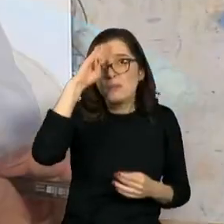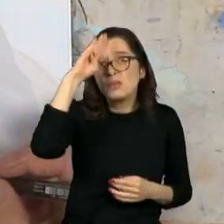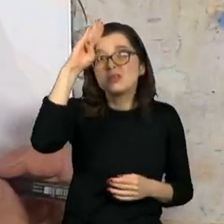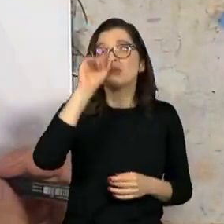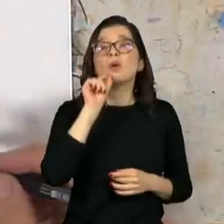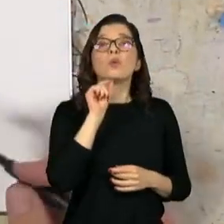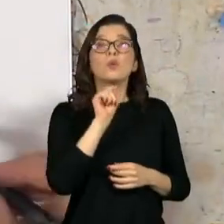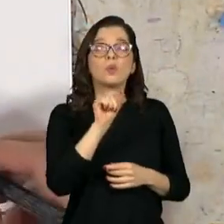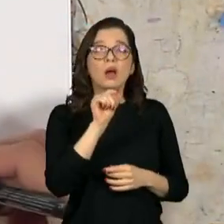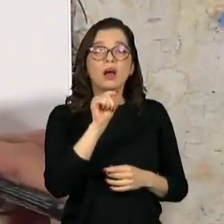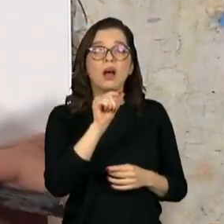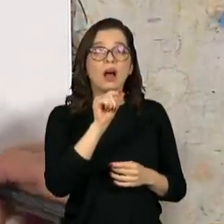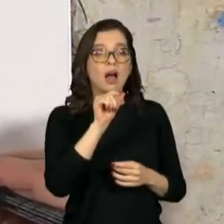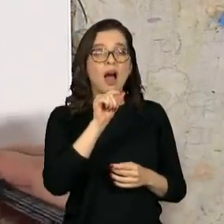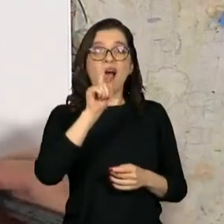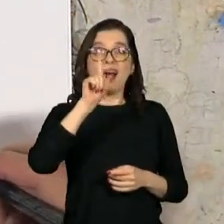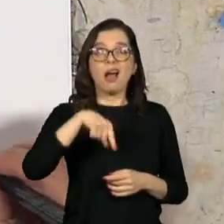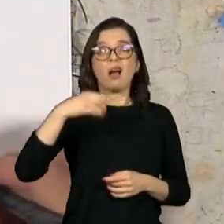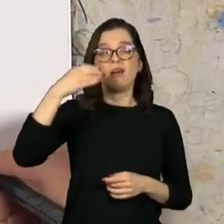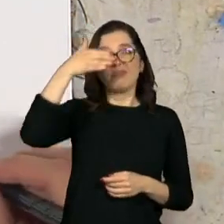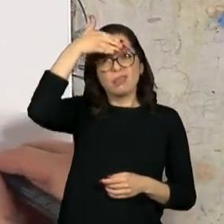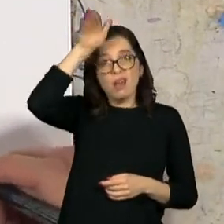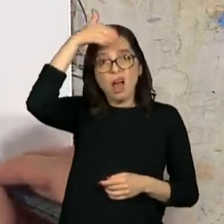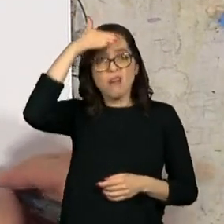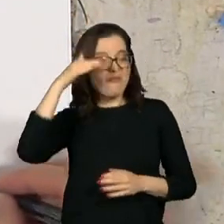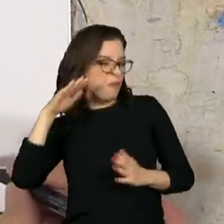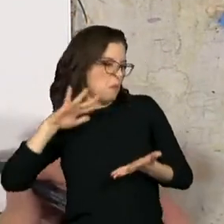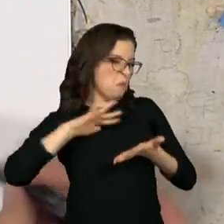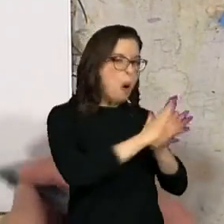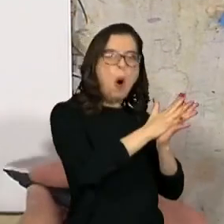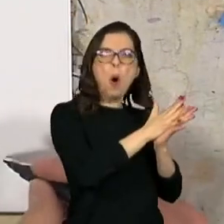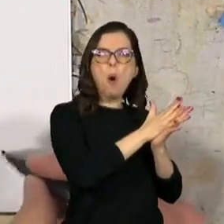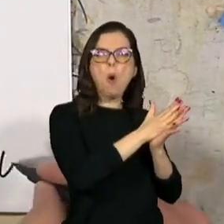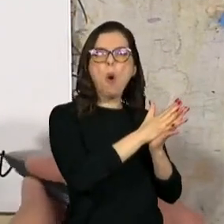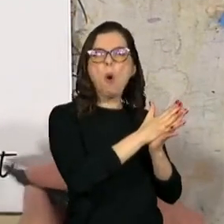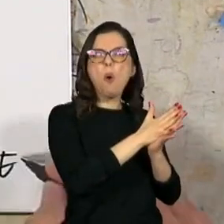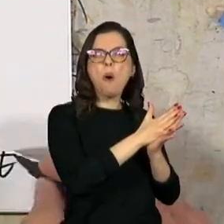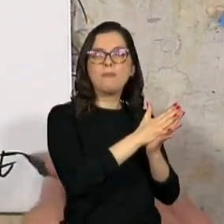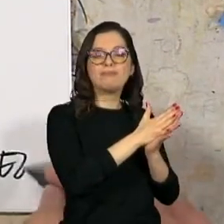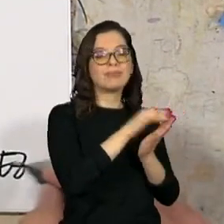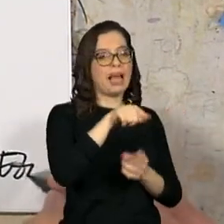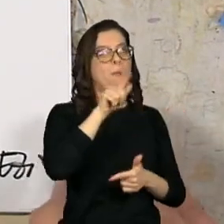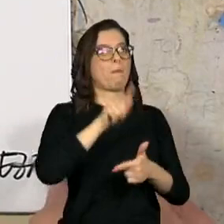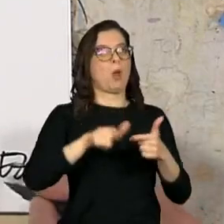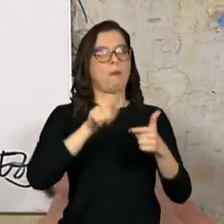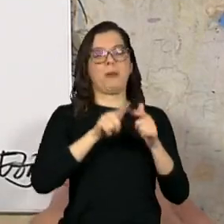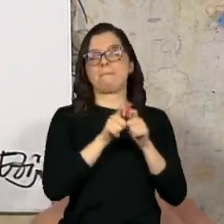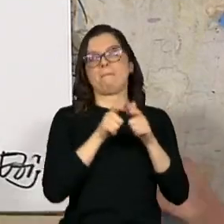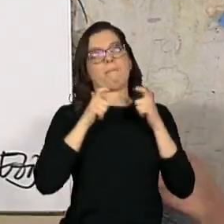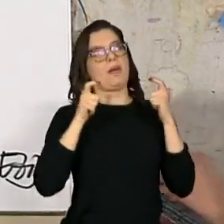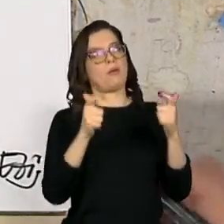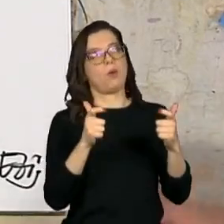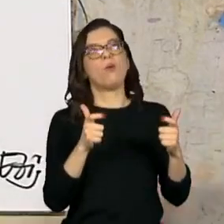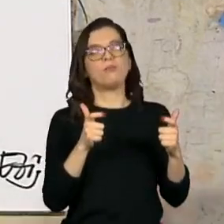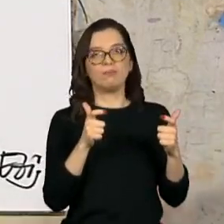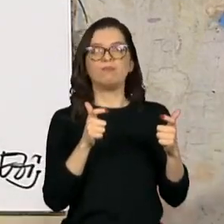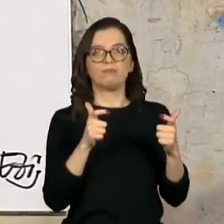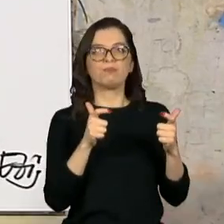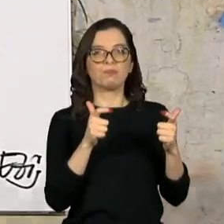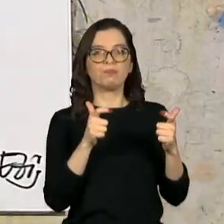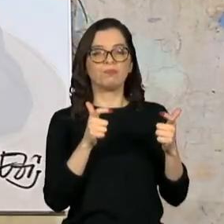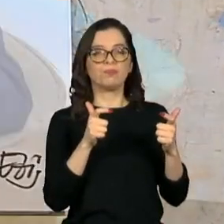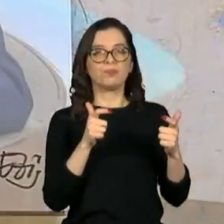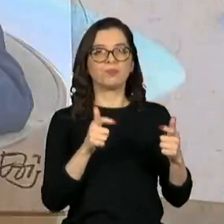norm was eroded by Donald Trump. And so this is